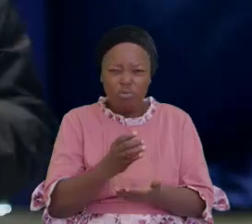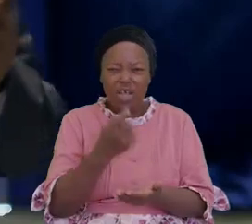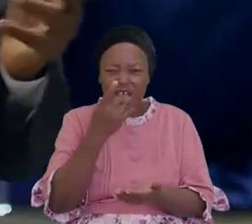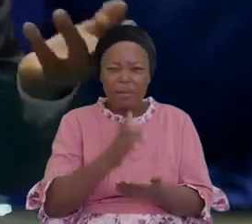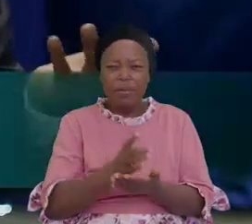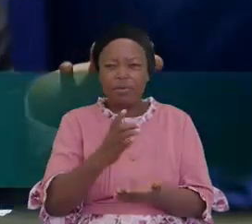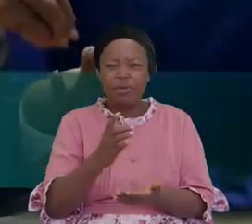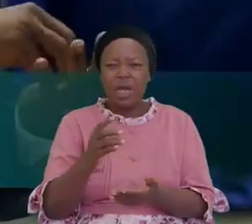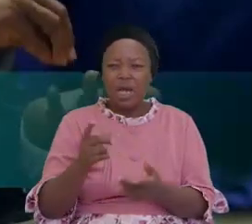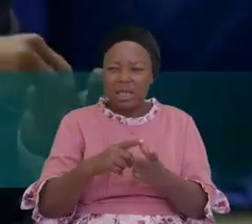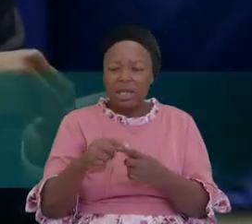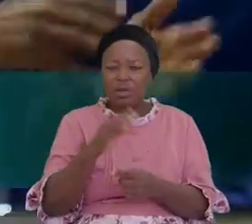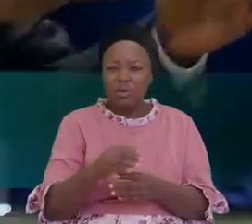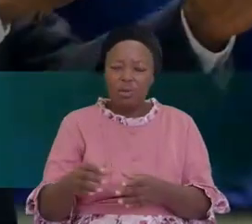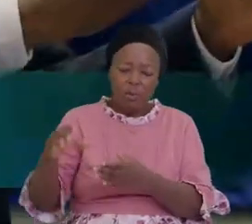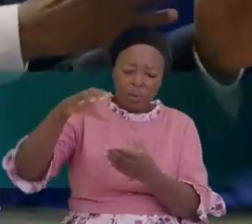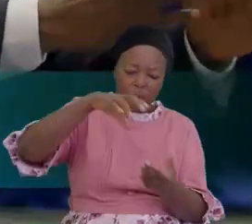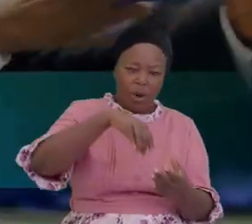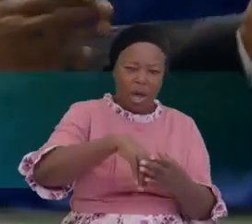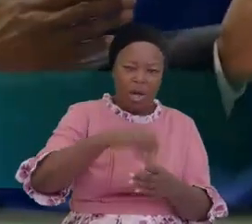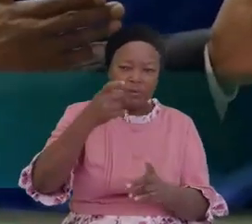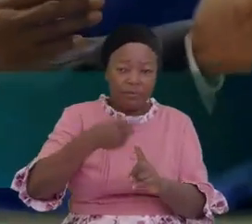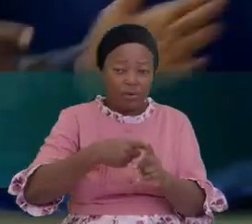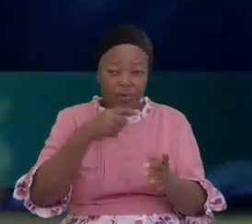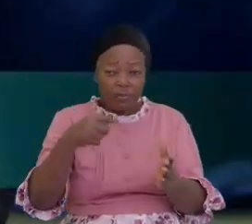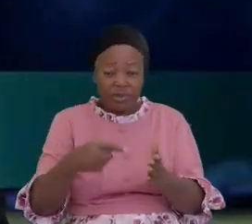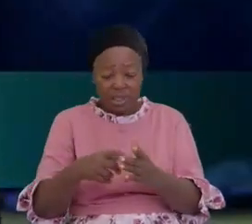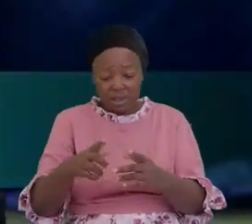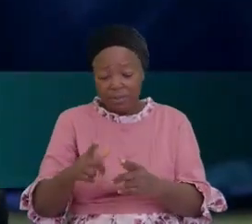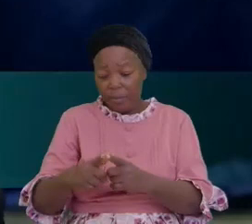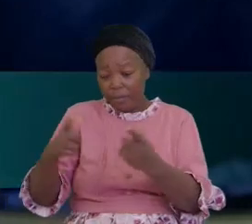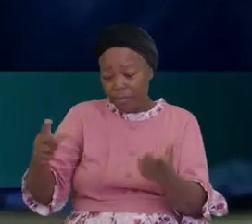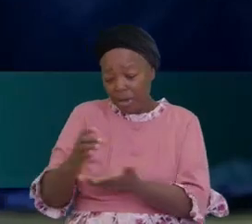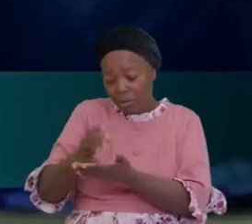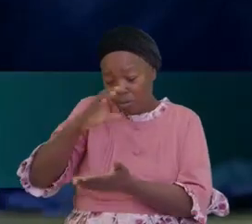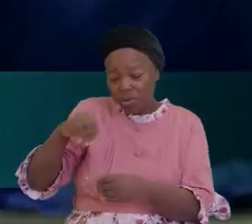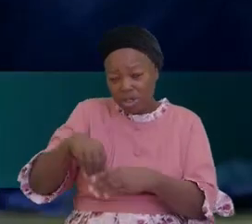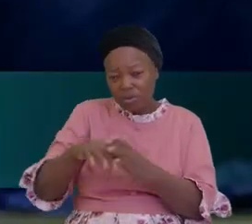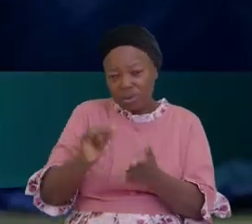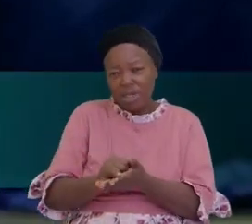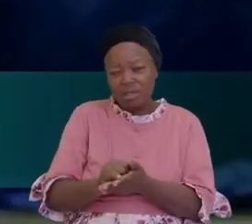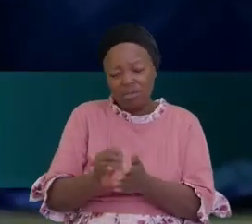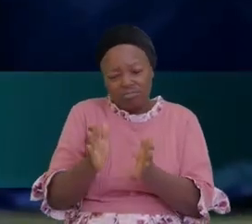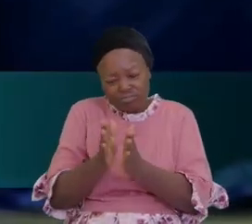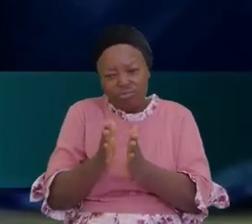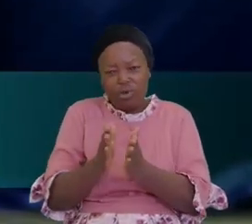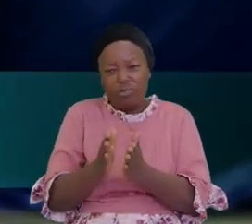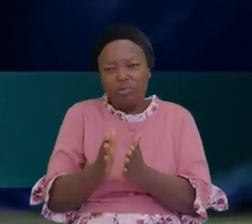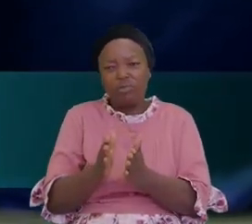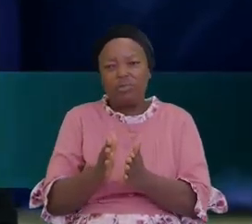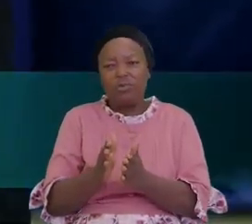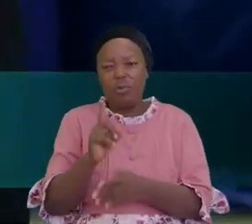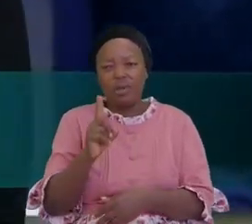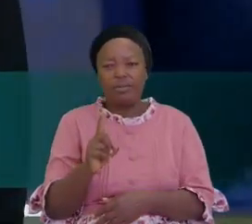and you will pour out from this big bottle into that small bottle.